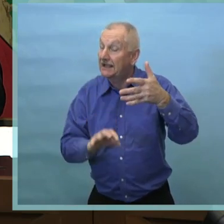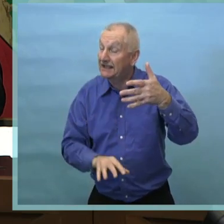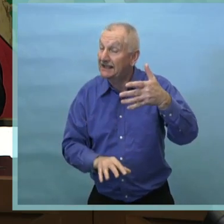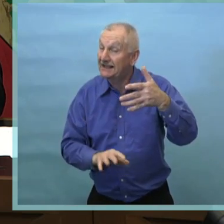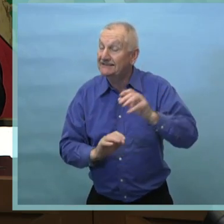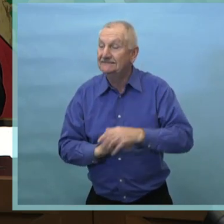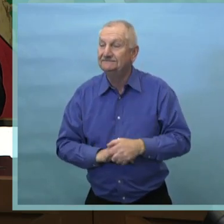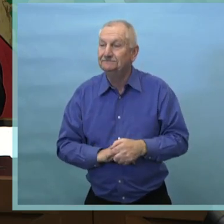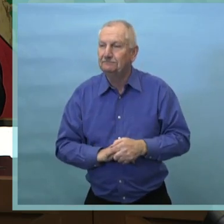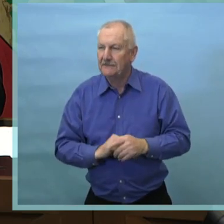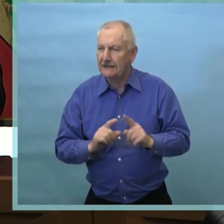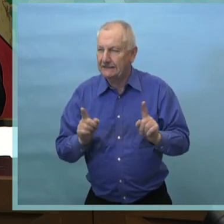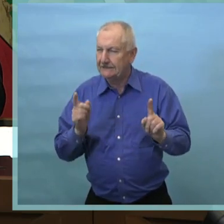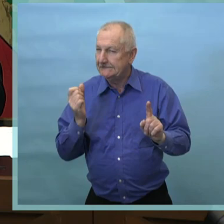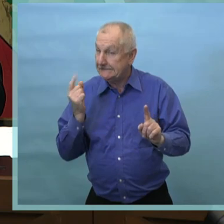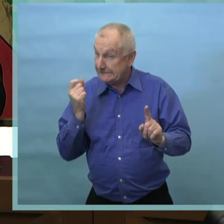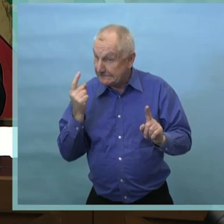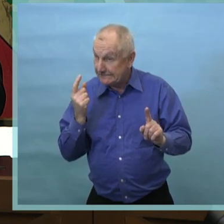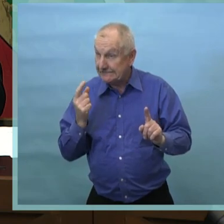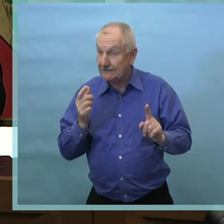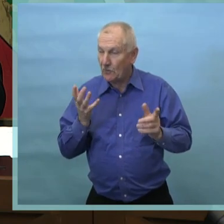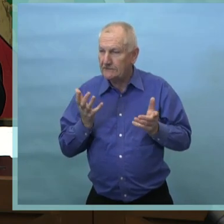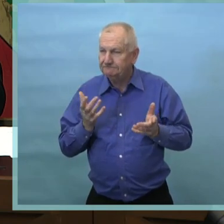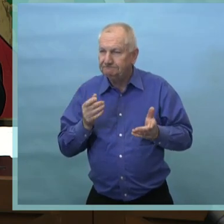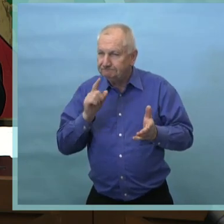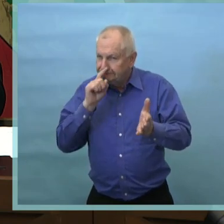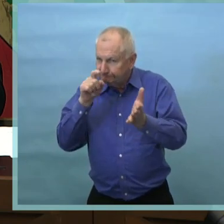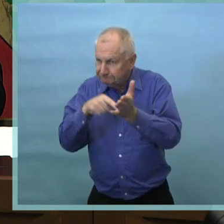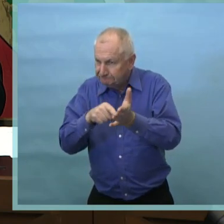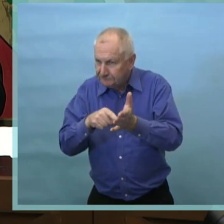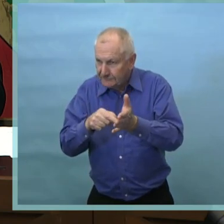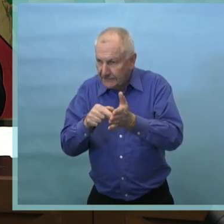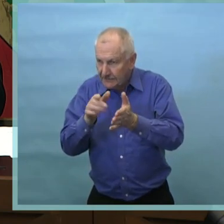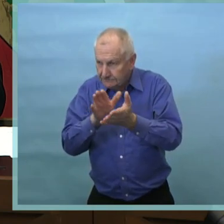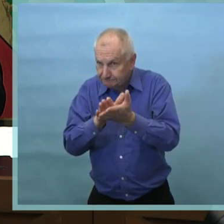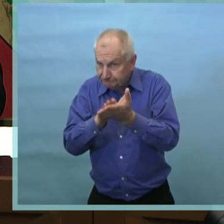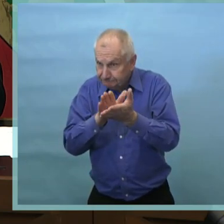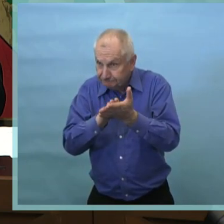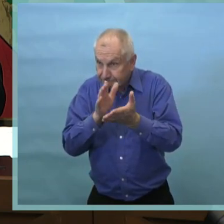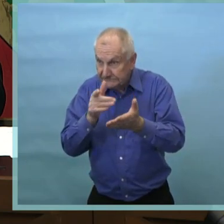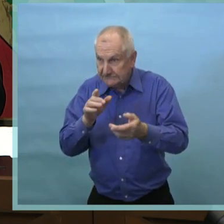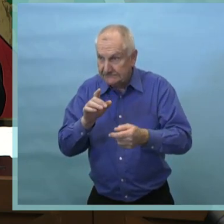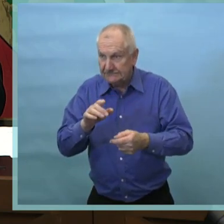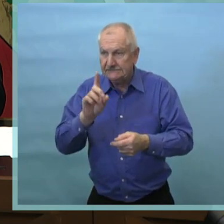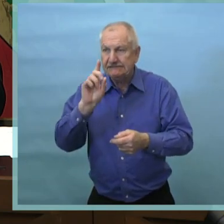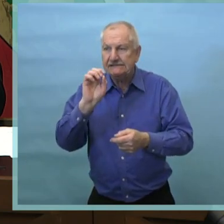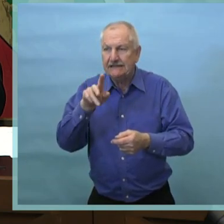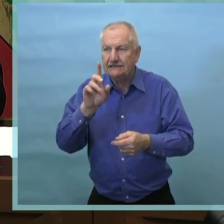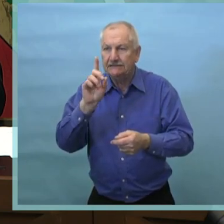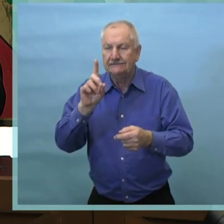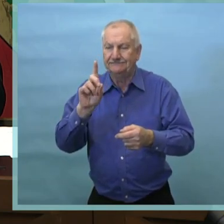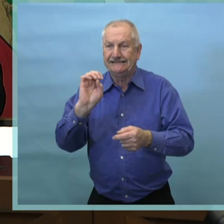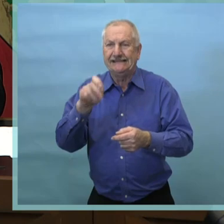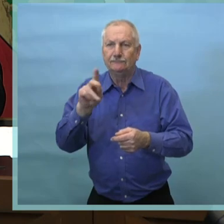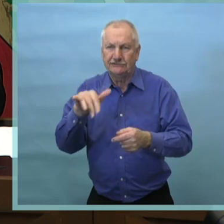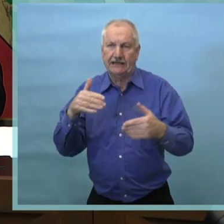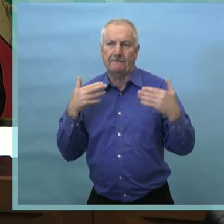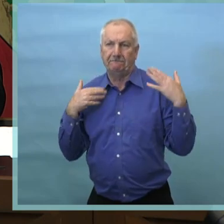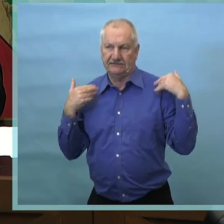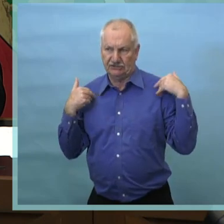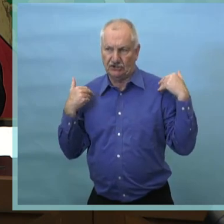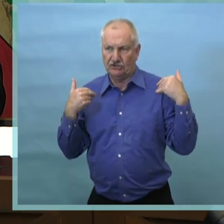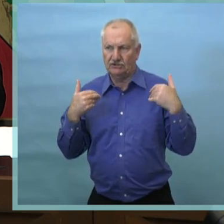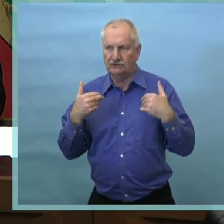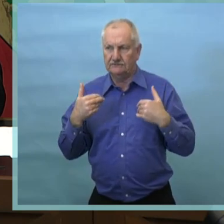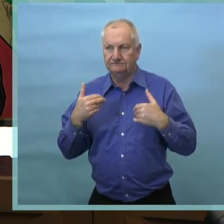say I'd like to give a special shout out to the Deputy Minister of Manitoba Infrastructure, Tariq Elsabat, and the Assistant Deputy